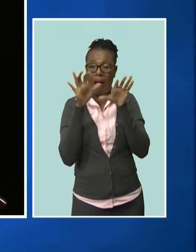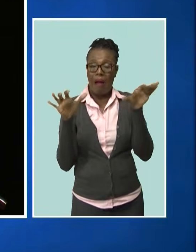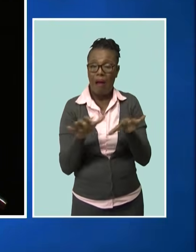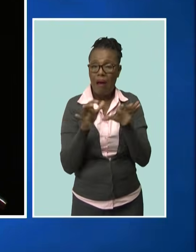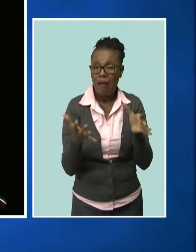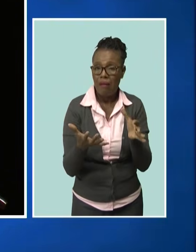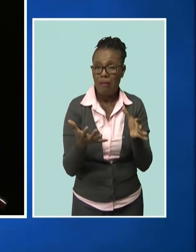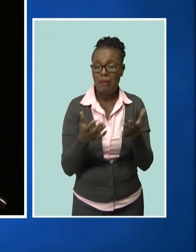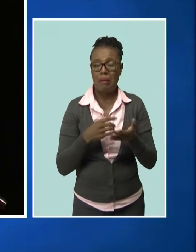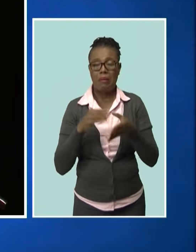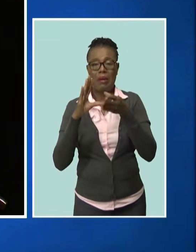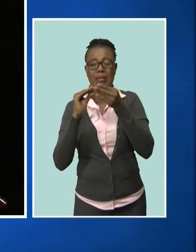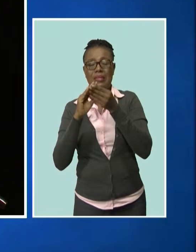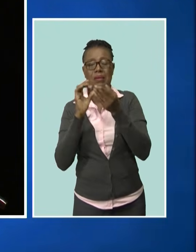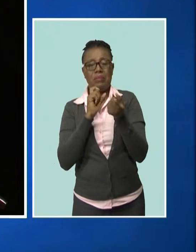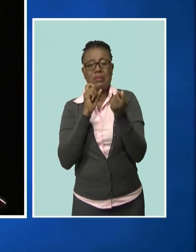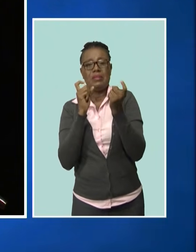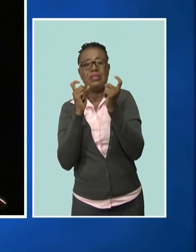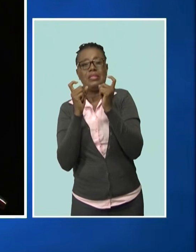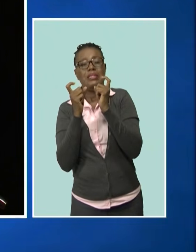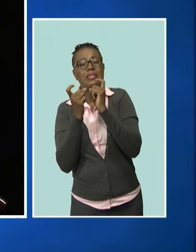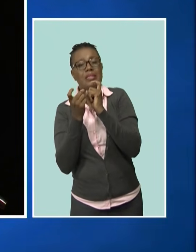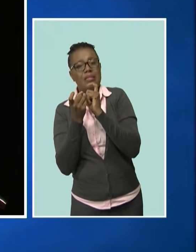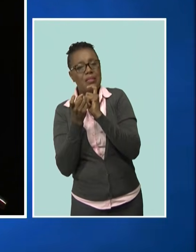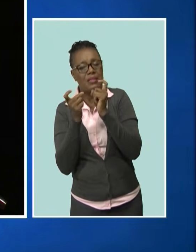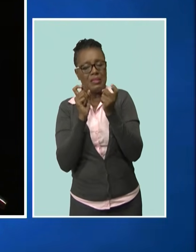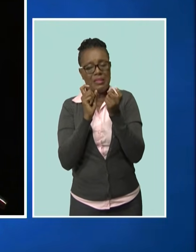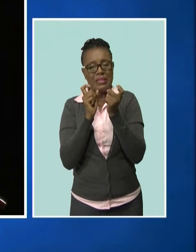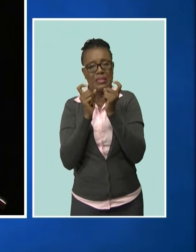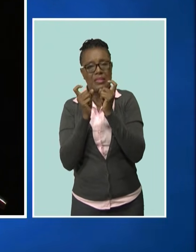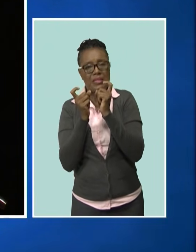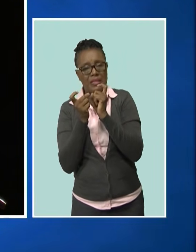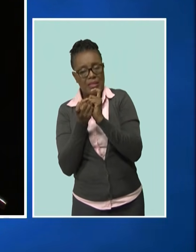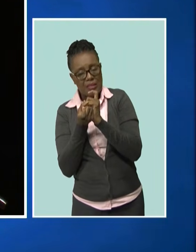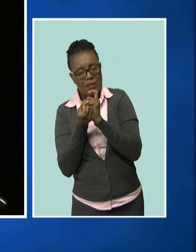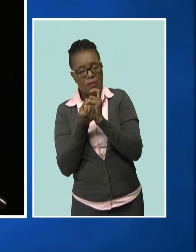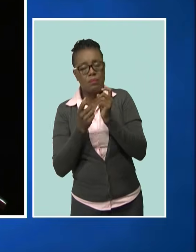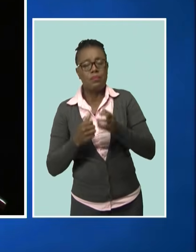shifting into a more palatable and